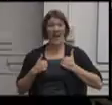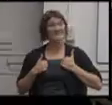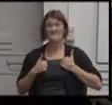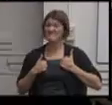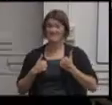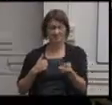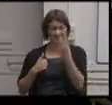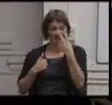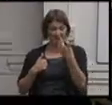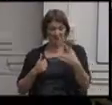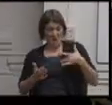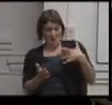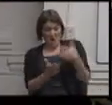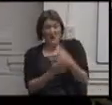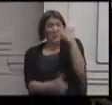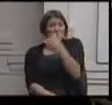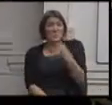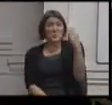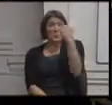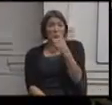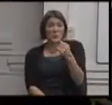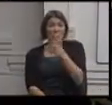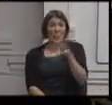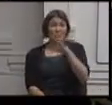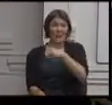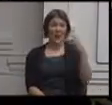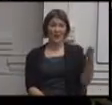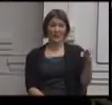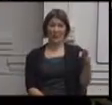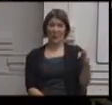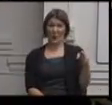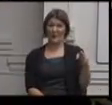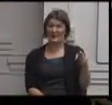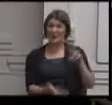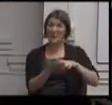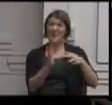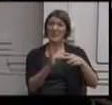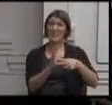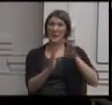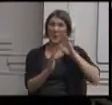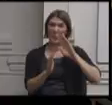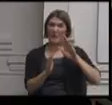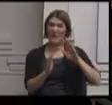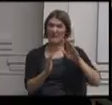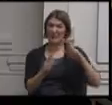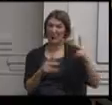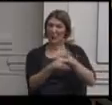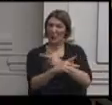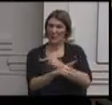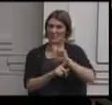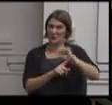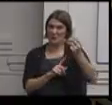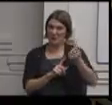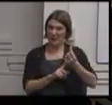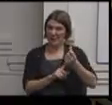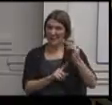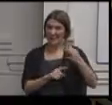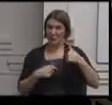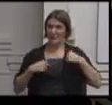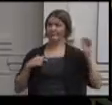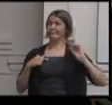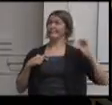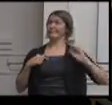cardiac arrest patient in West Brattleboro would decrease by 20% or greater without a response from Station 2.